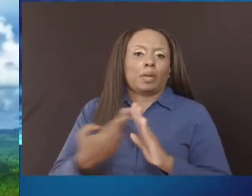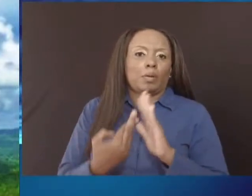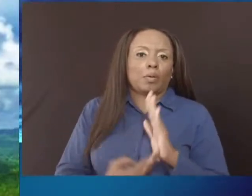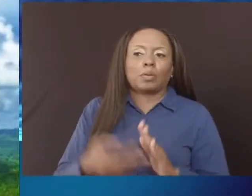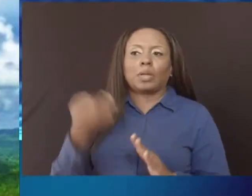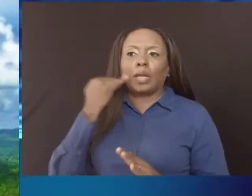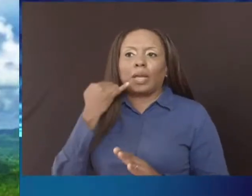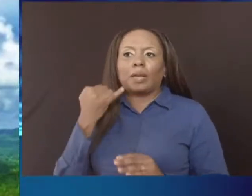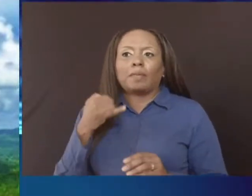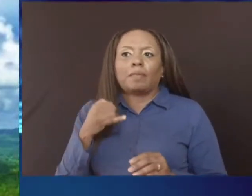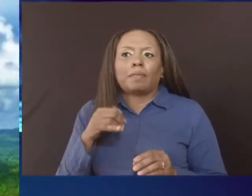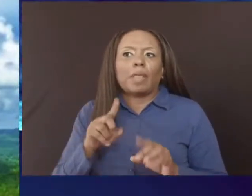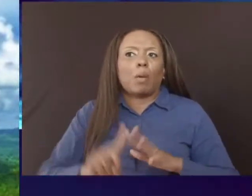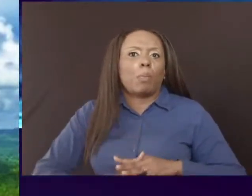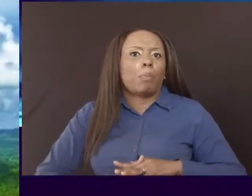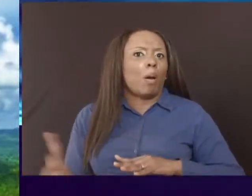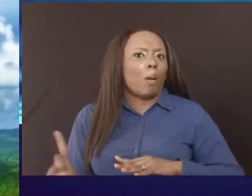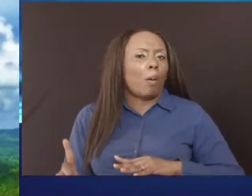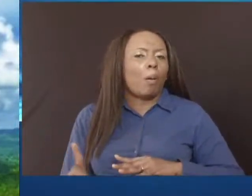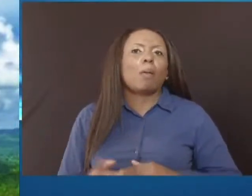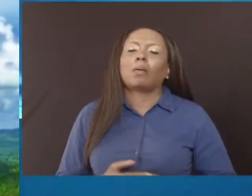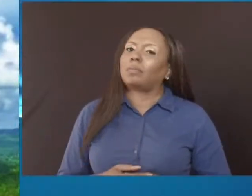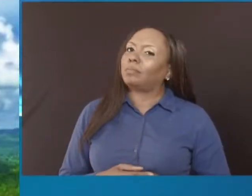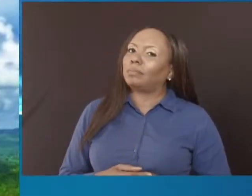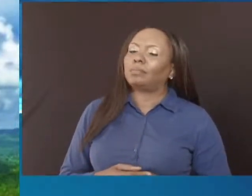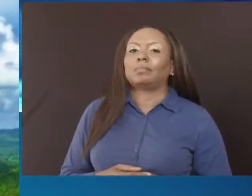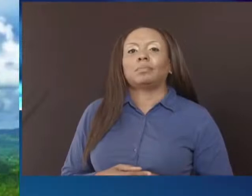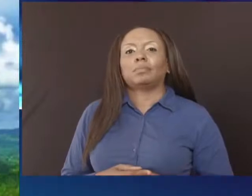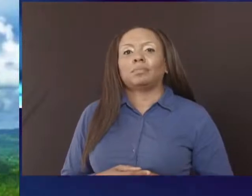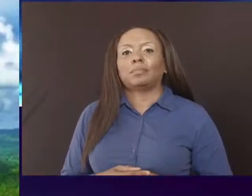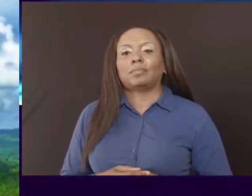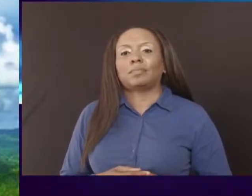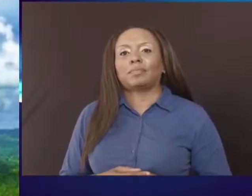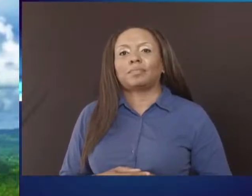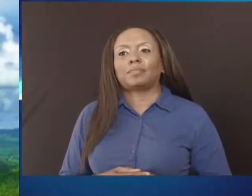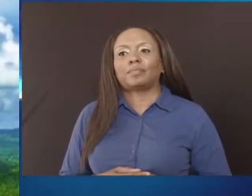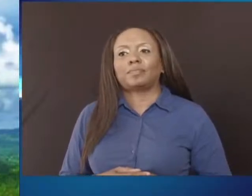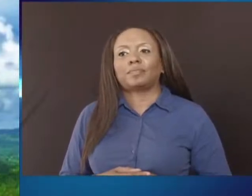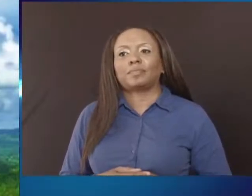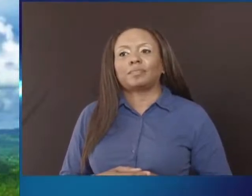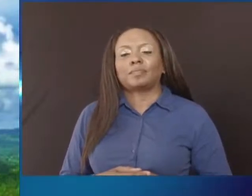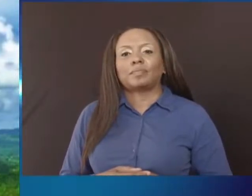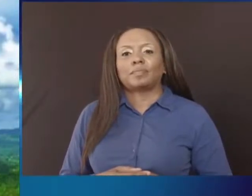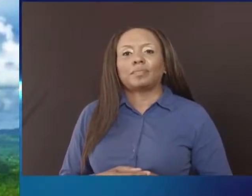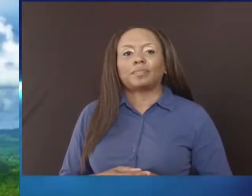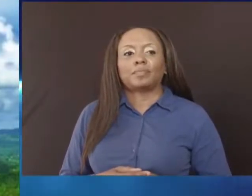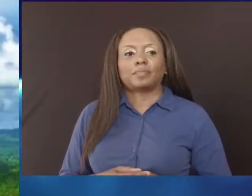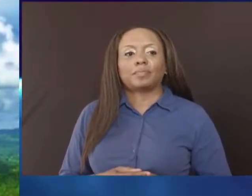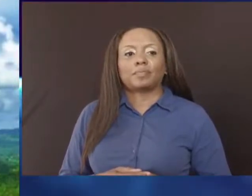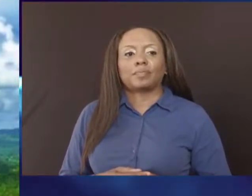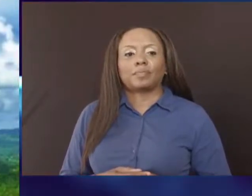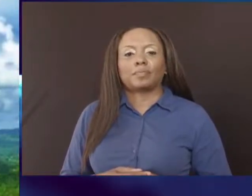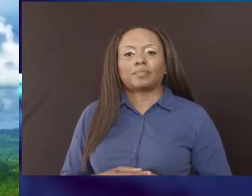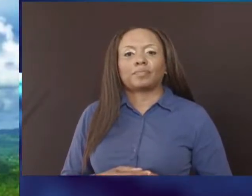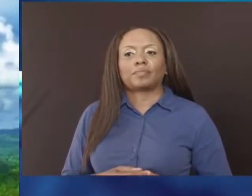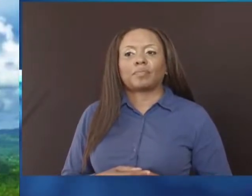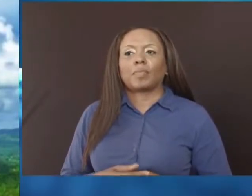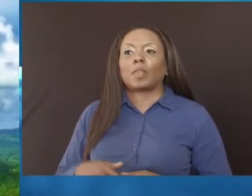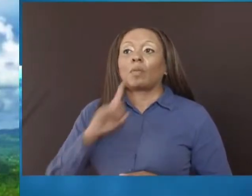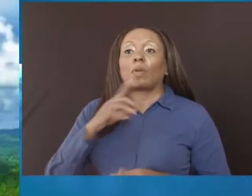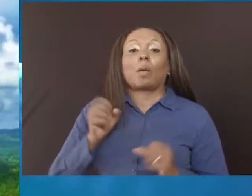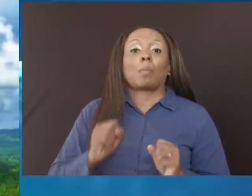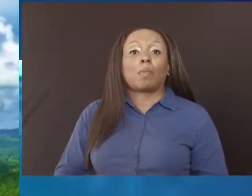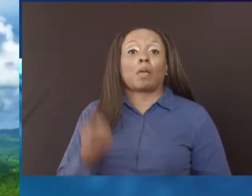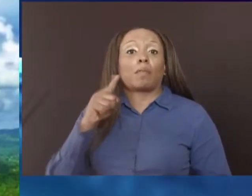isolation. And this is really an opportunity for you to follow the actual protocols